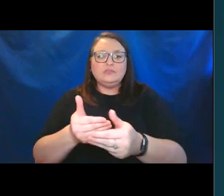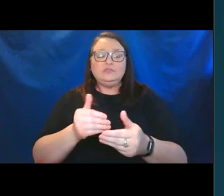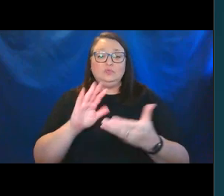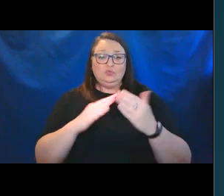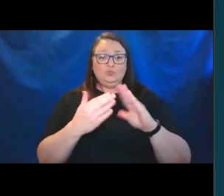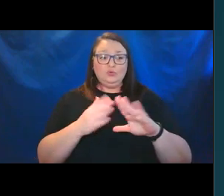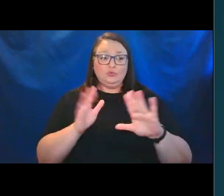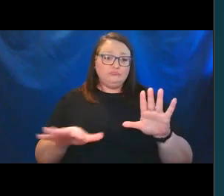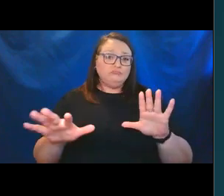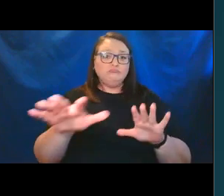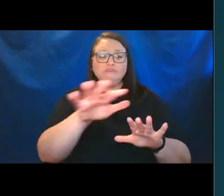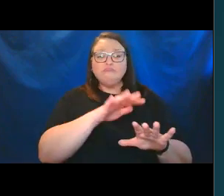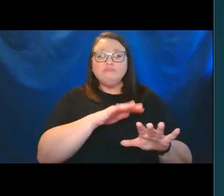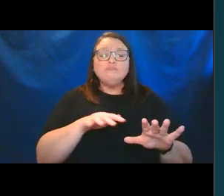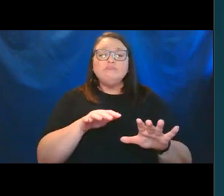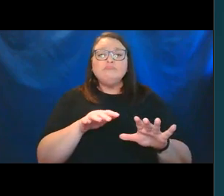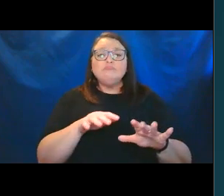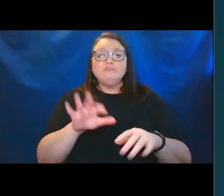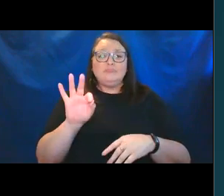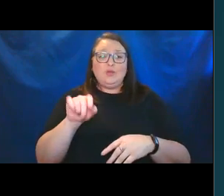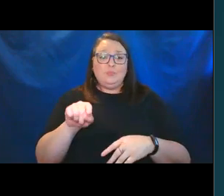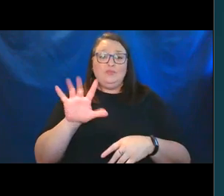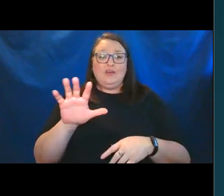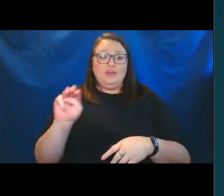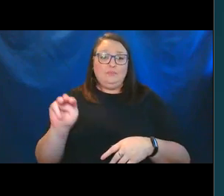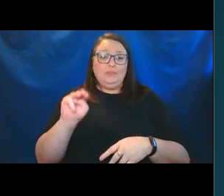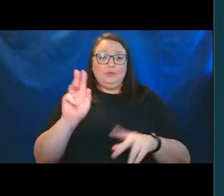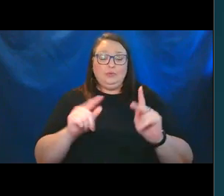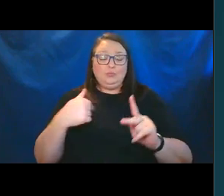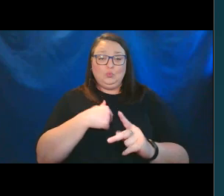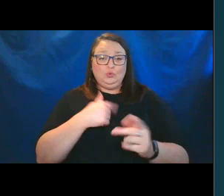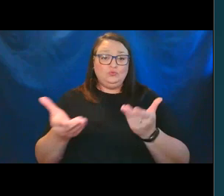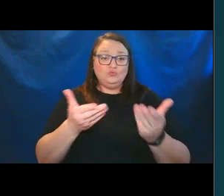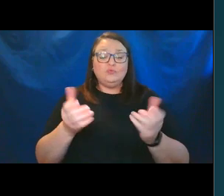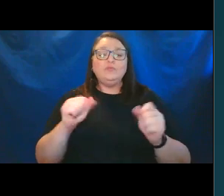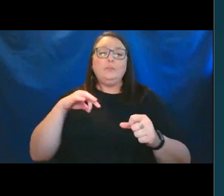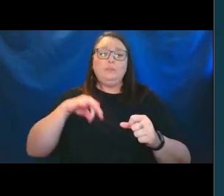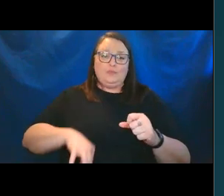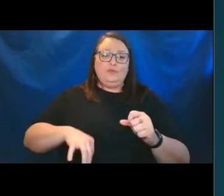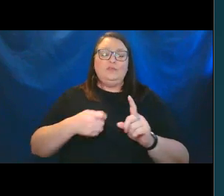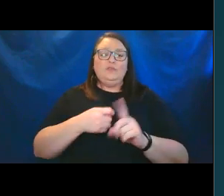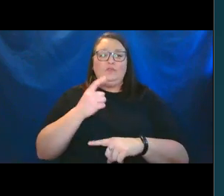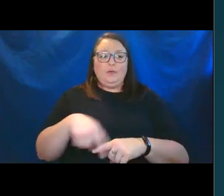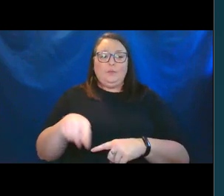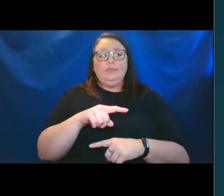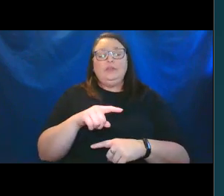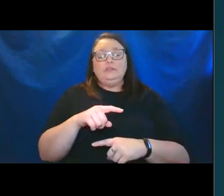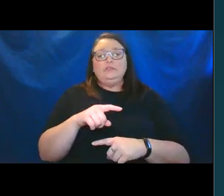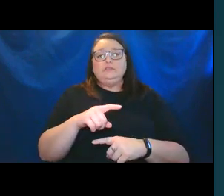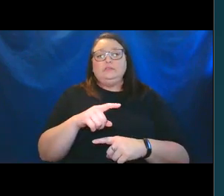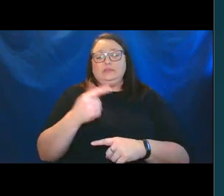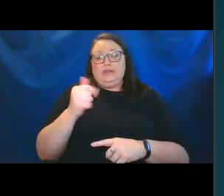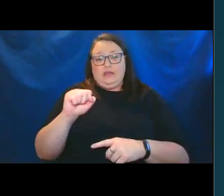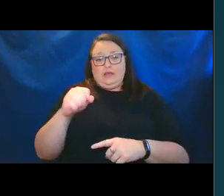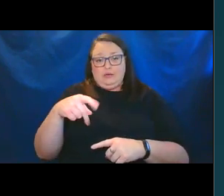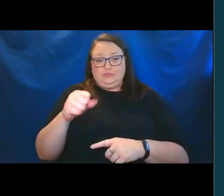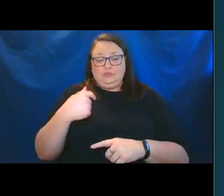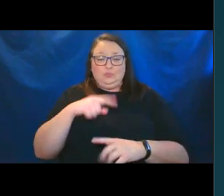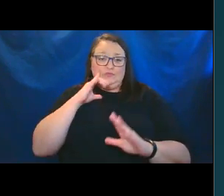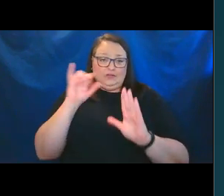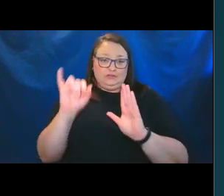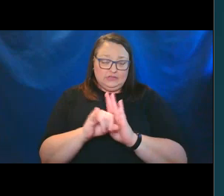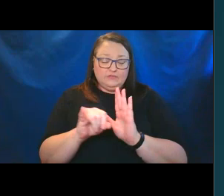across and around, 9.5 million people that we serve can benefit from these gaps in the workforce by supplying a